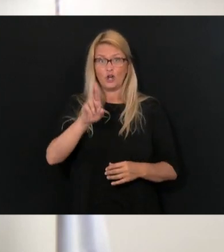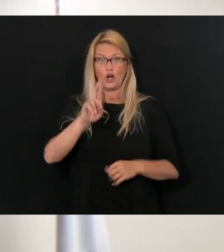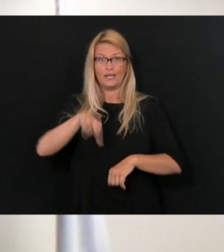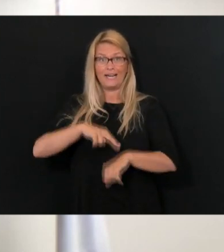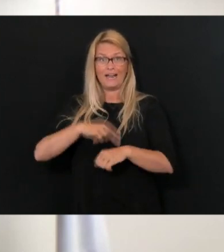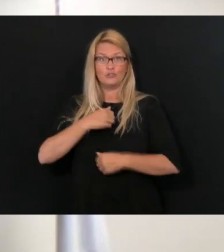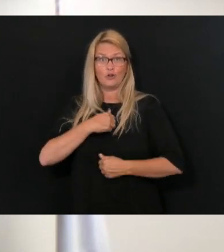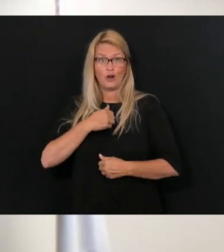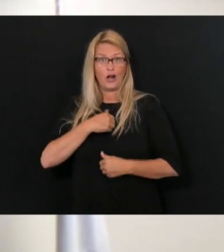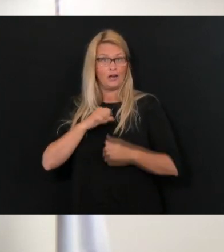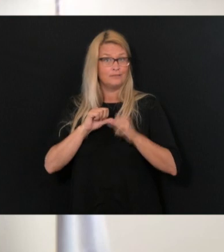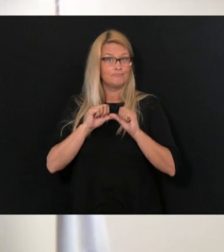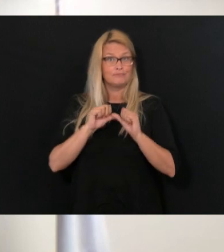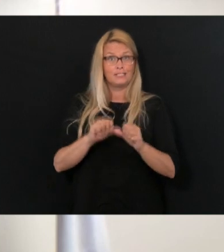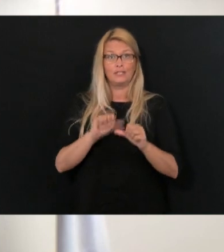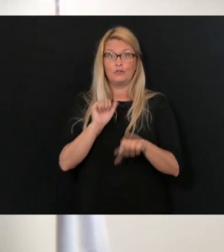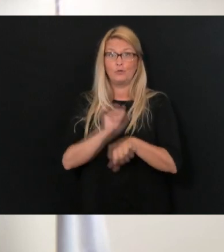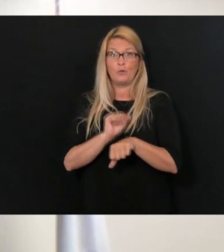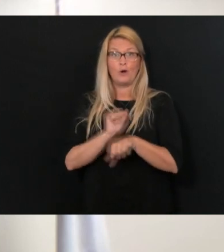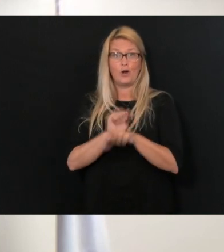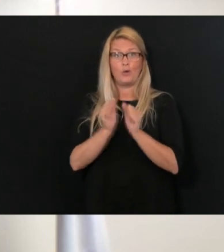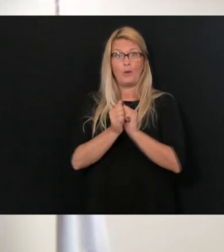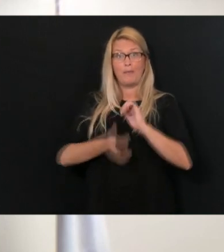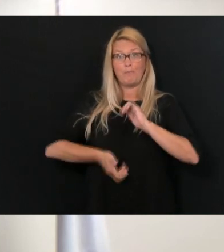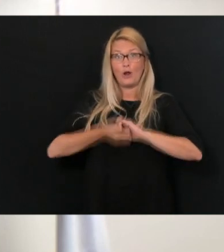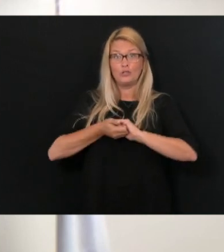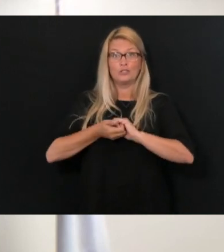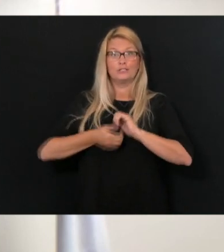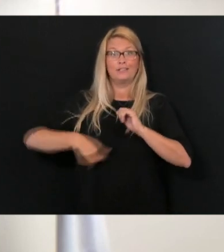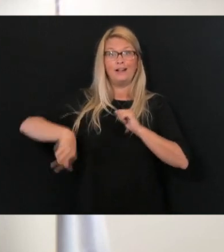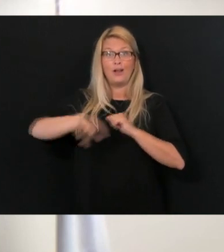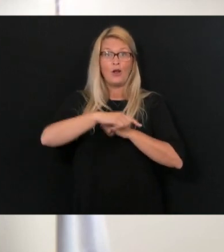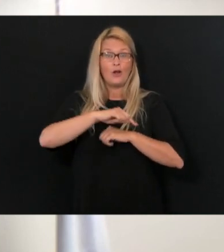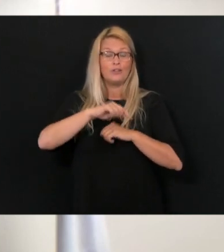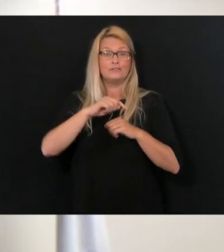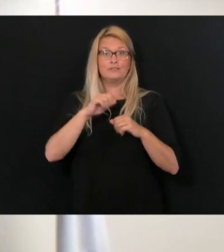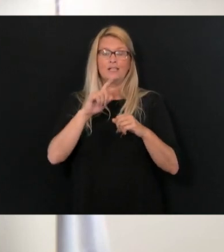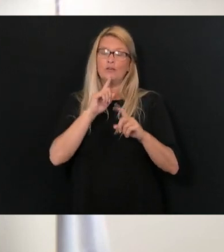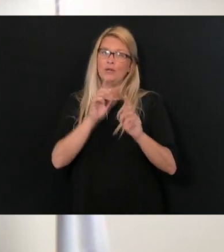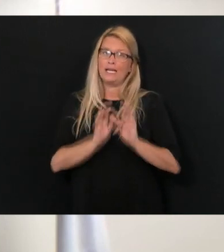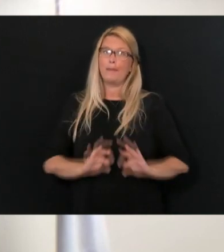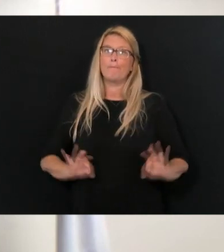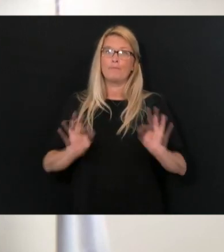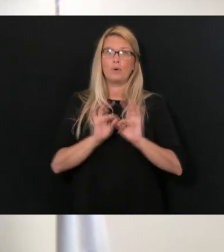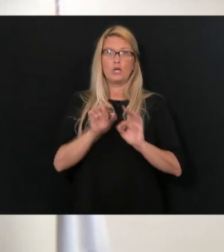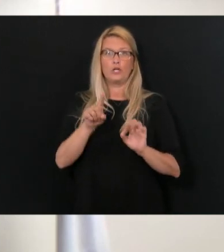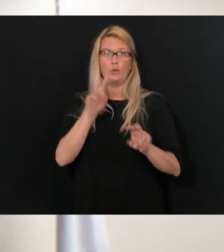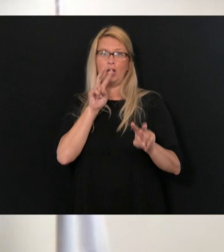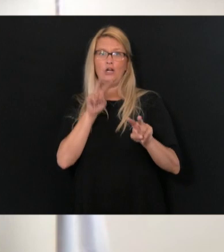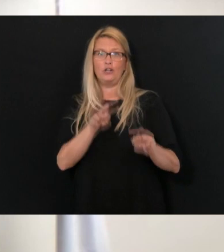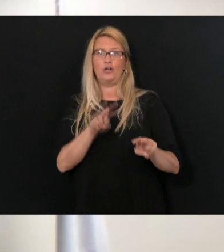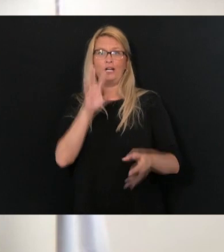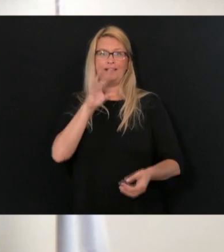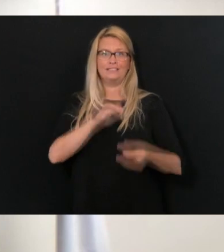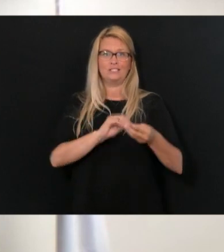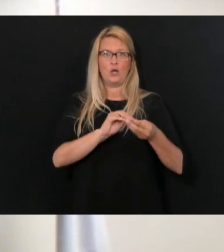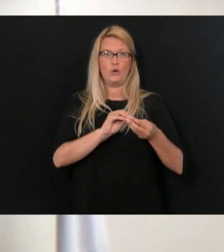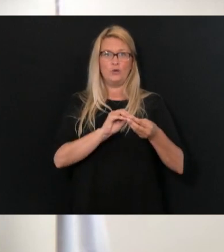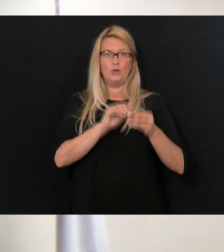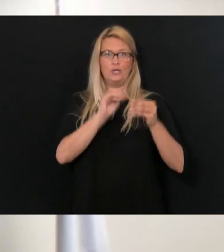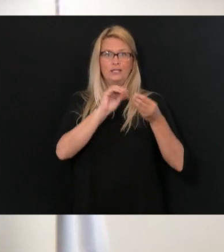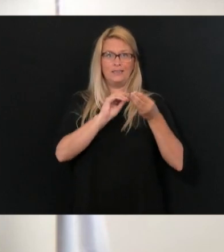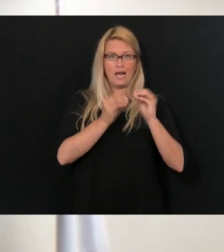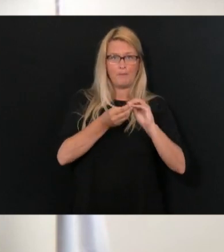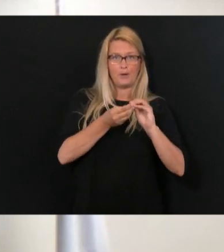and others continue to work with local partners. I think it's important to point out that if you look at the total number of tests